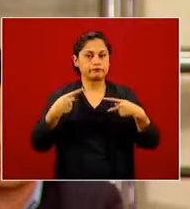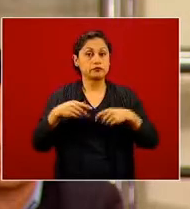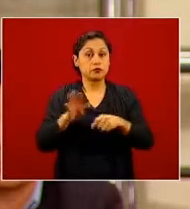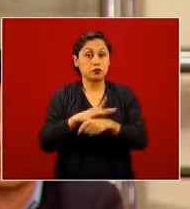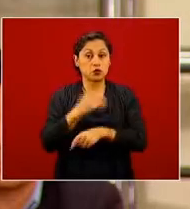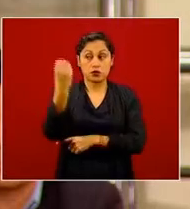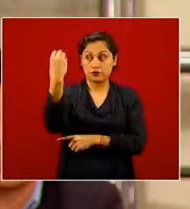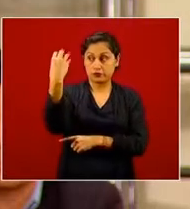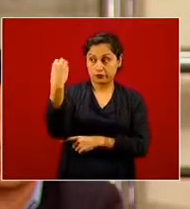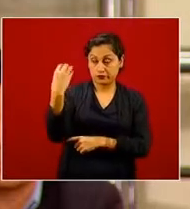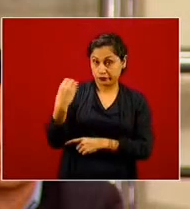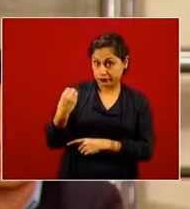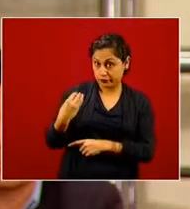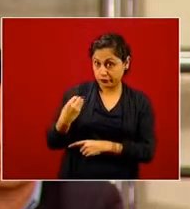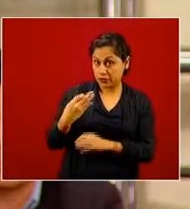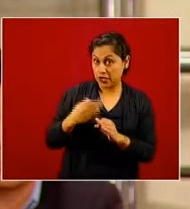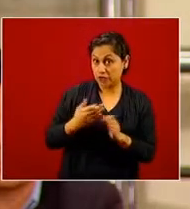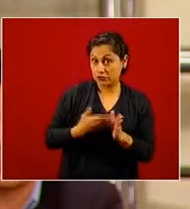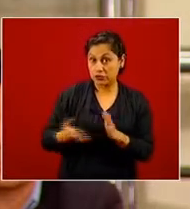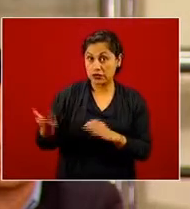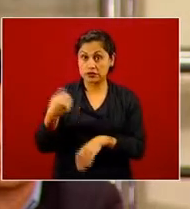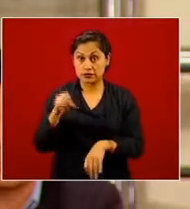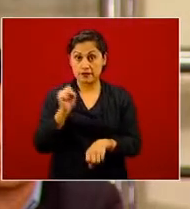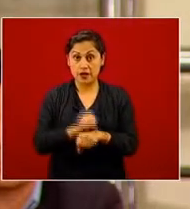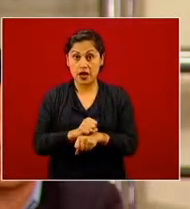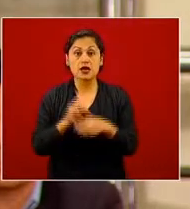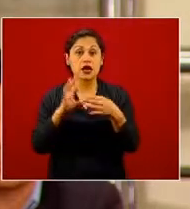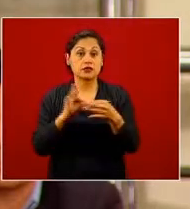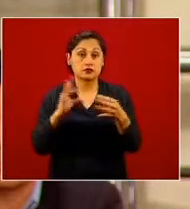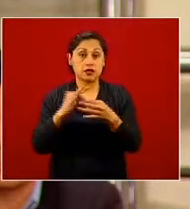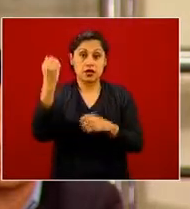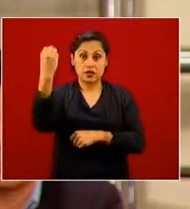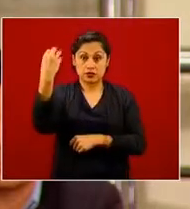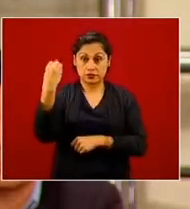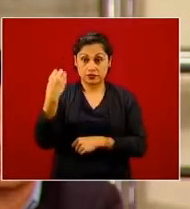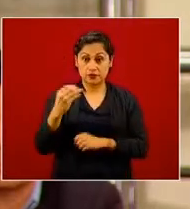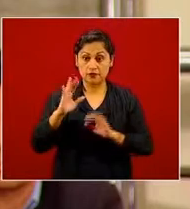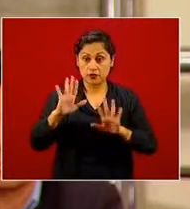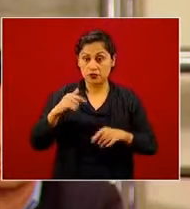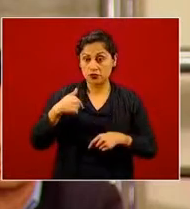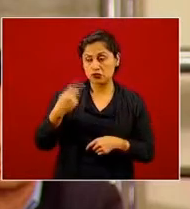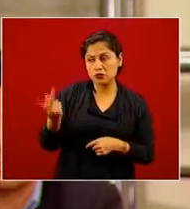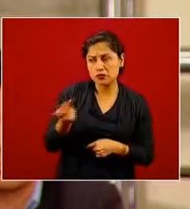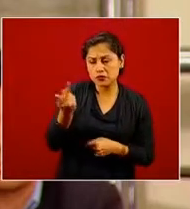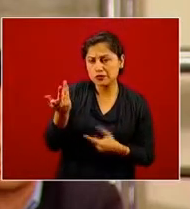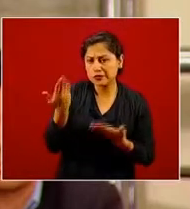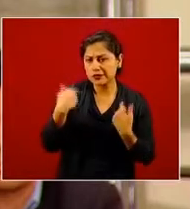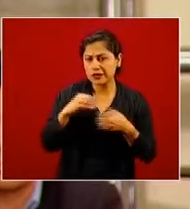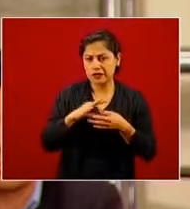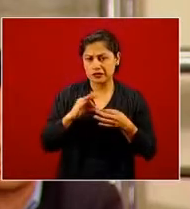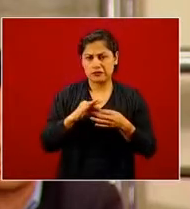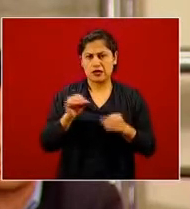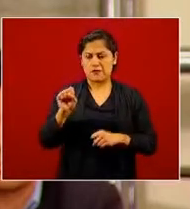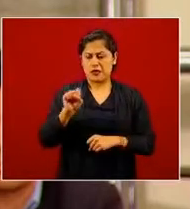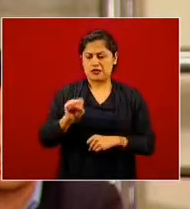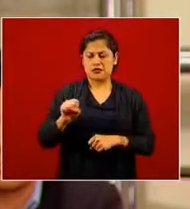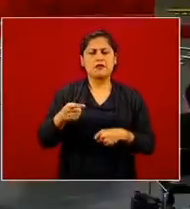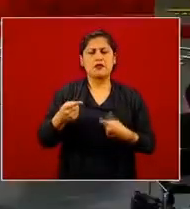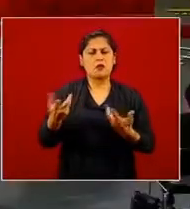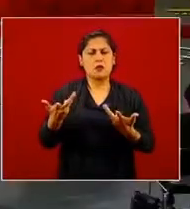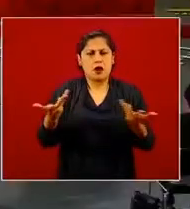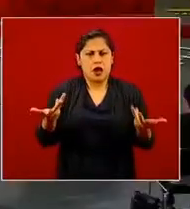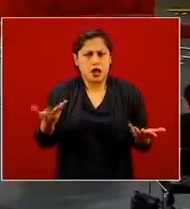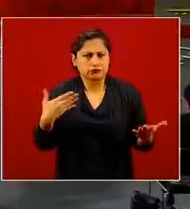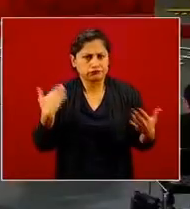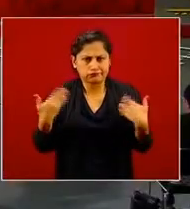some confusion within the people. We are right now having the stoplight measures, and so I'd like you to answer